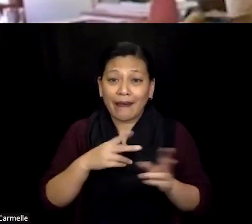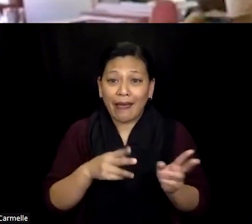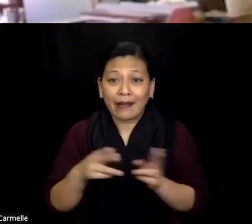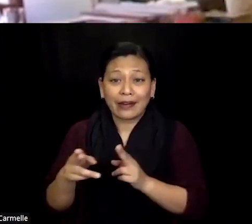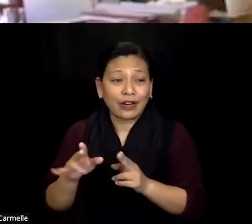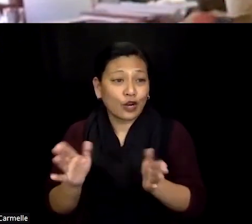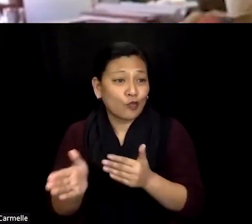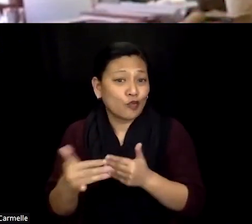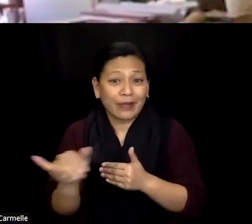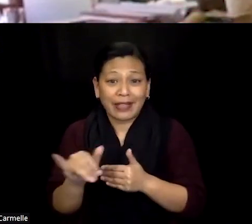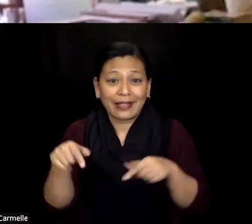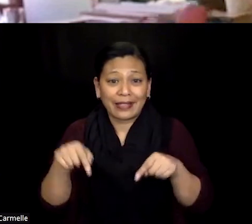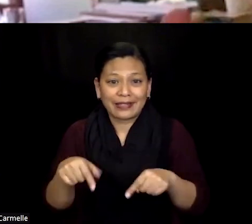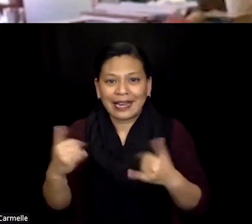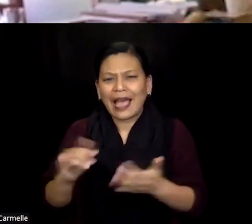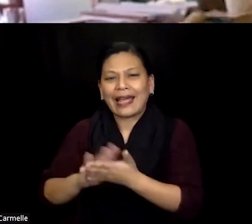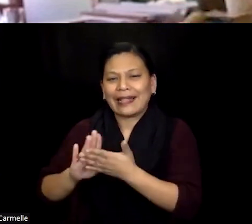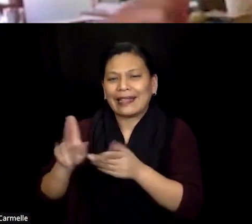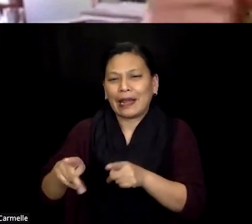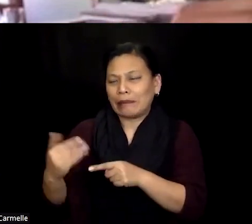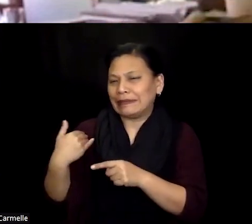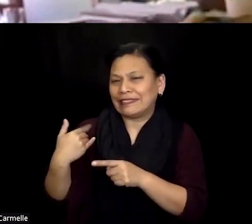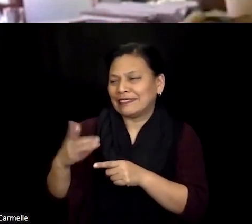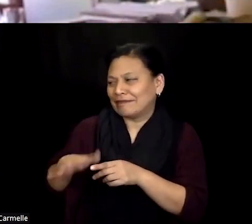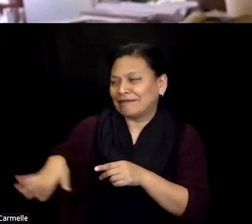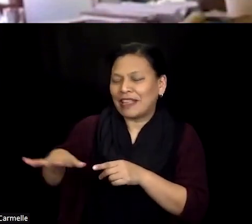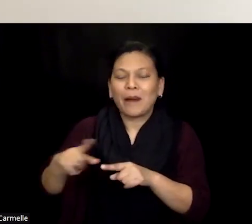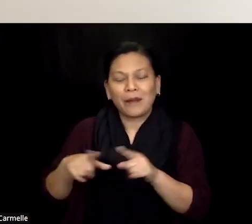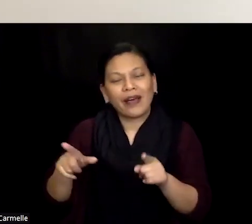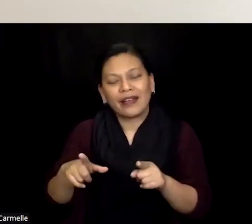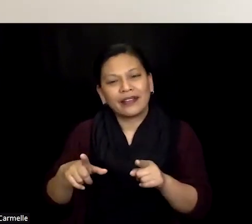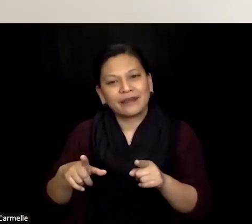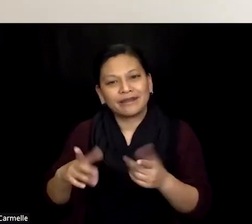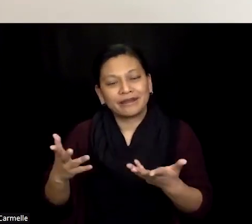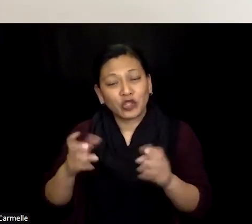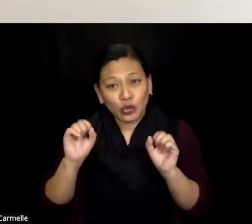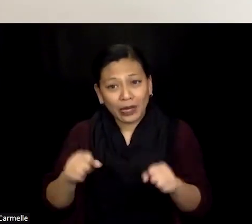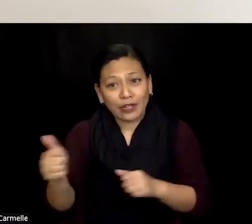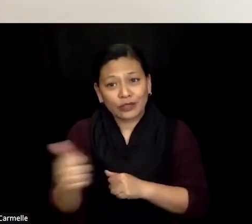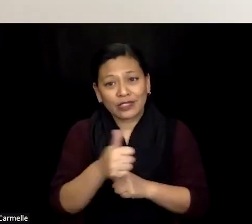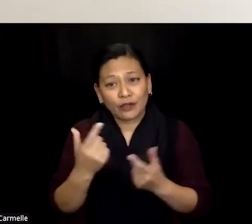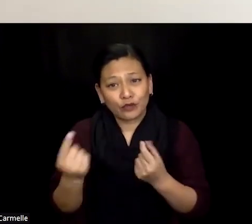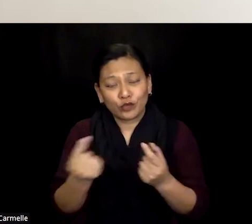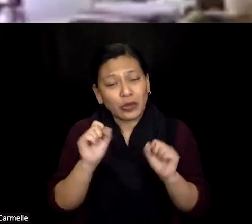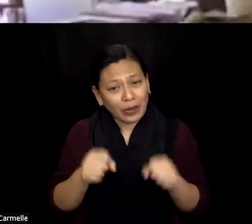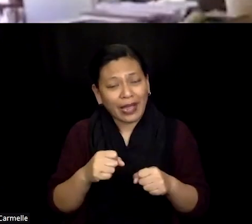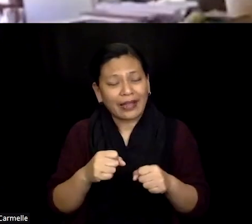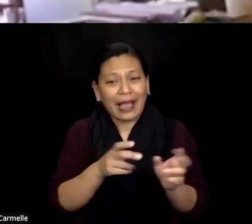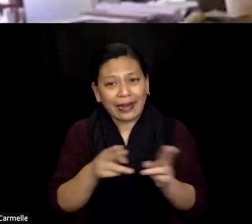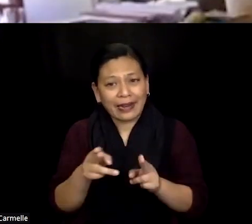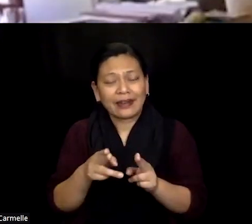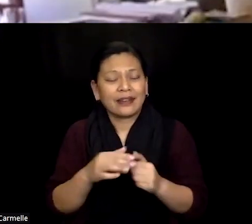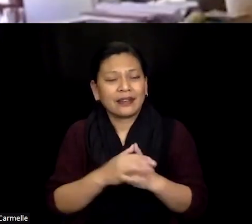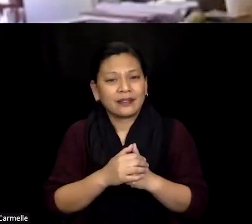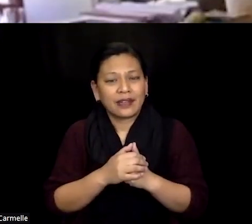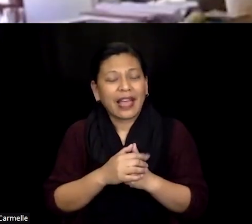like this. It was much uglier. Now I've cleaned it up, painted the walls and stuff. But you can do that now. And I think